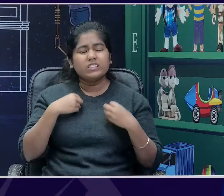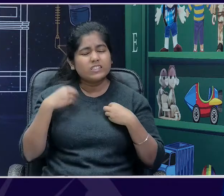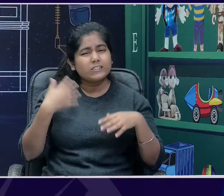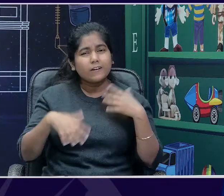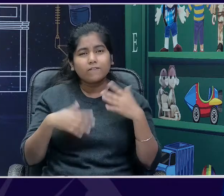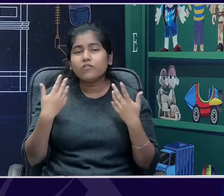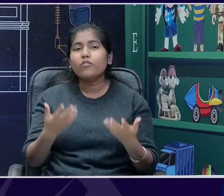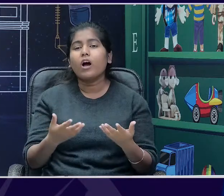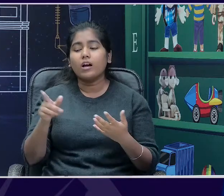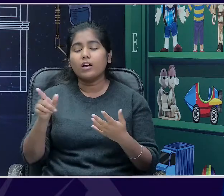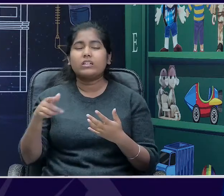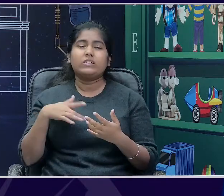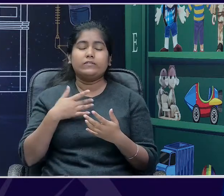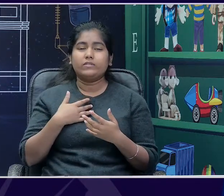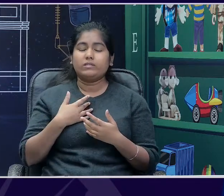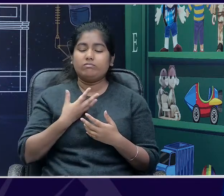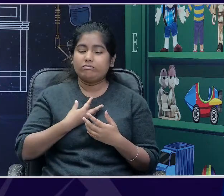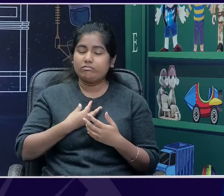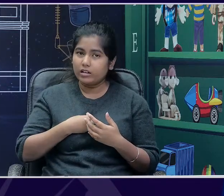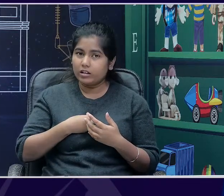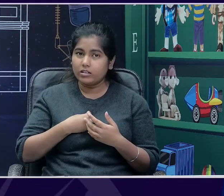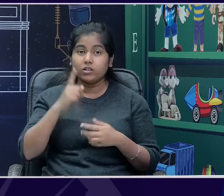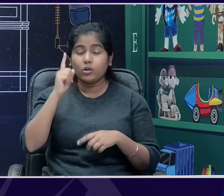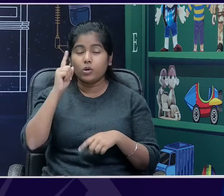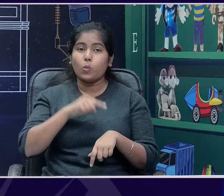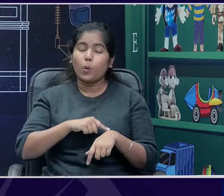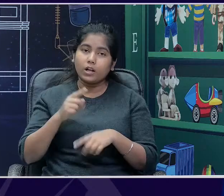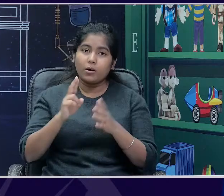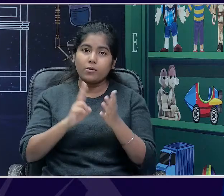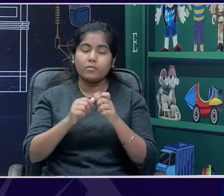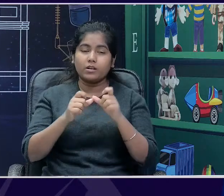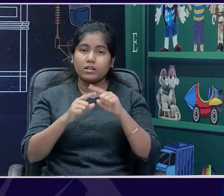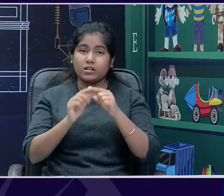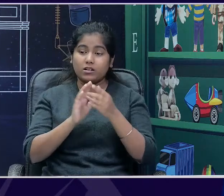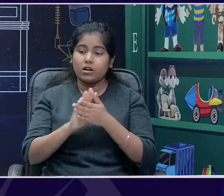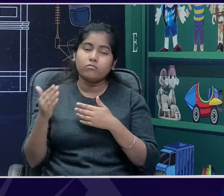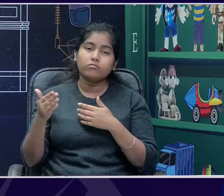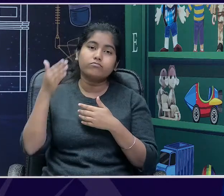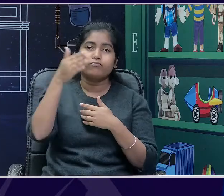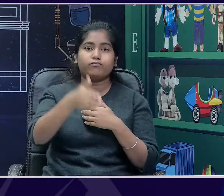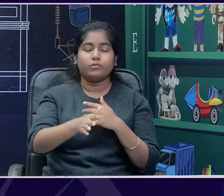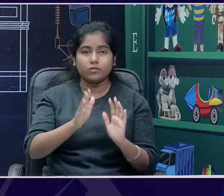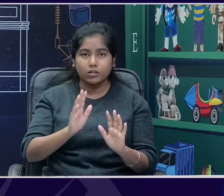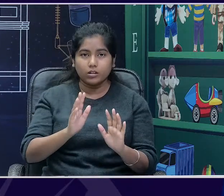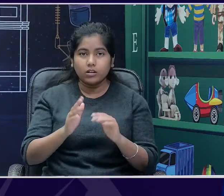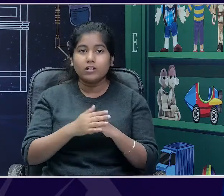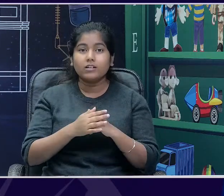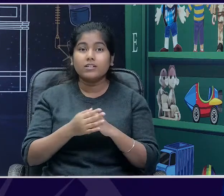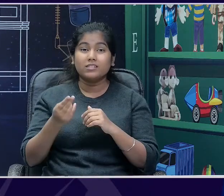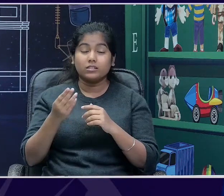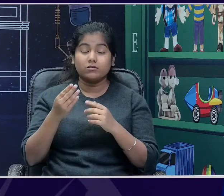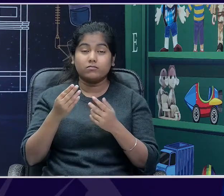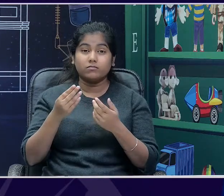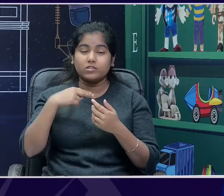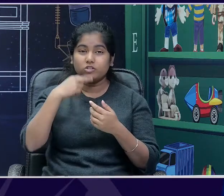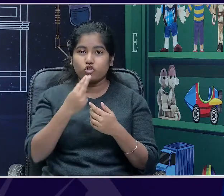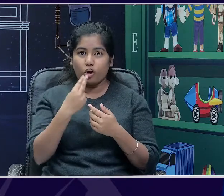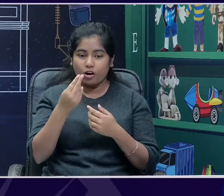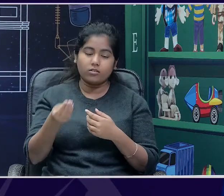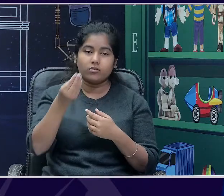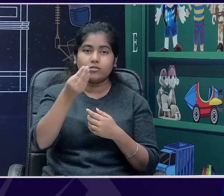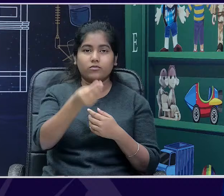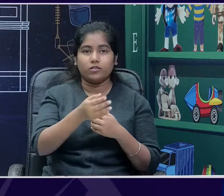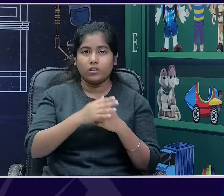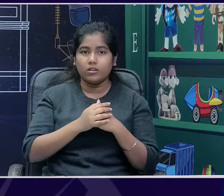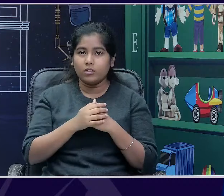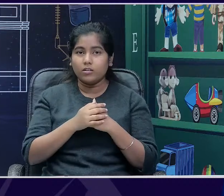bad for him. That's why one time he gave to Mr. Nath's house and thrust a chocolate in his hand. Oh. Not for